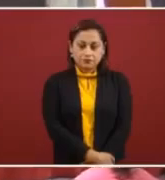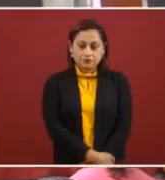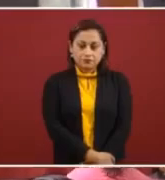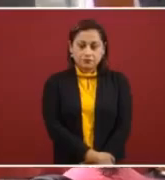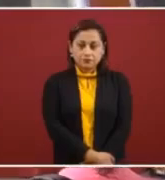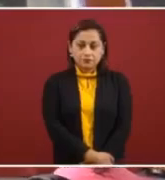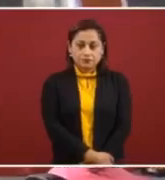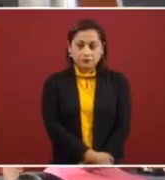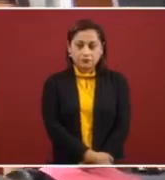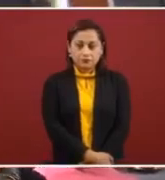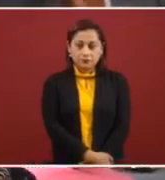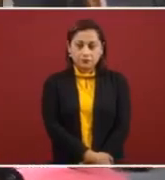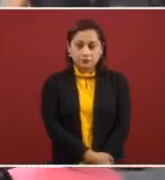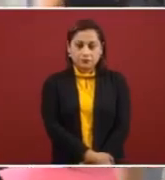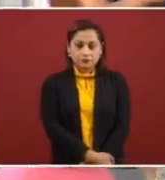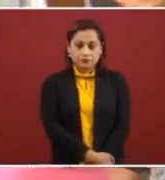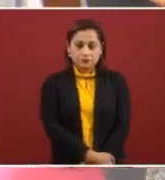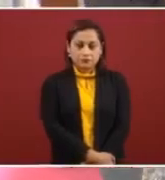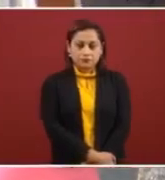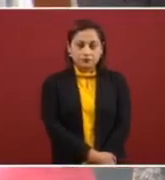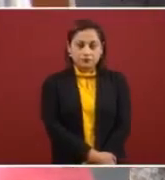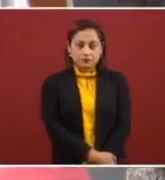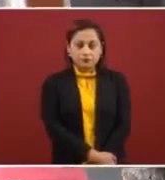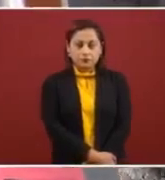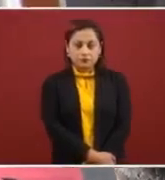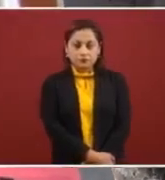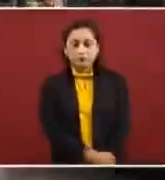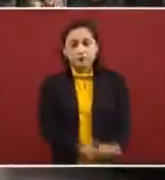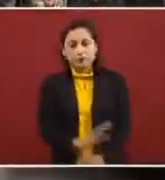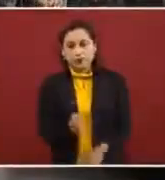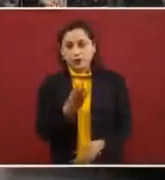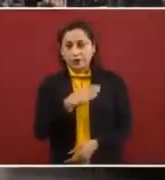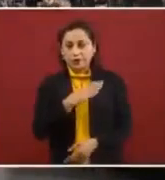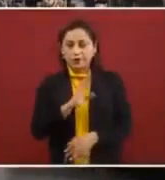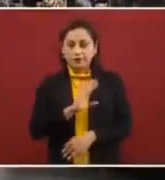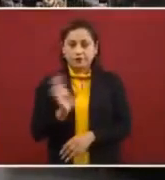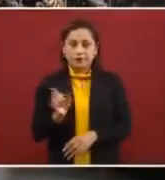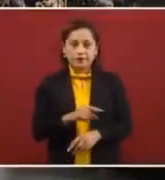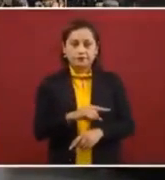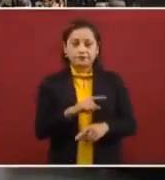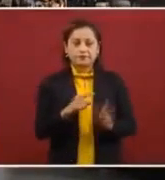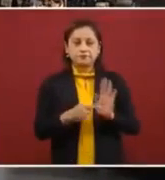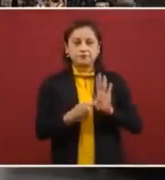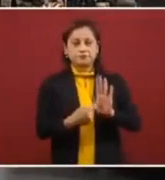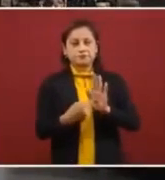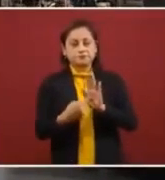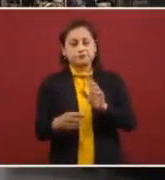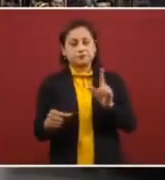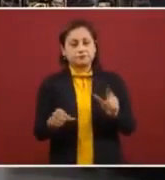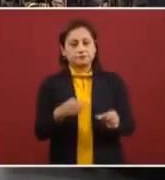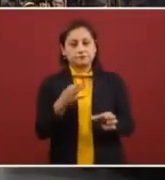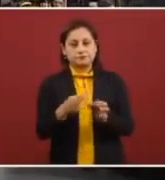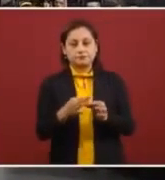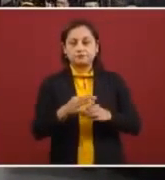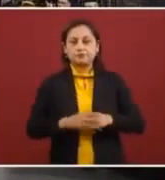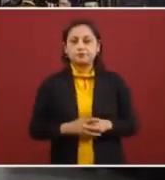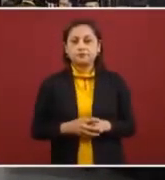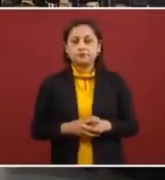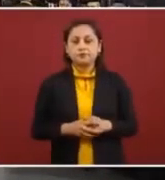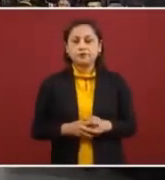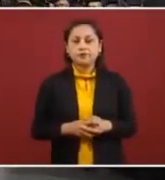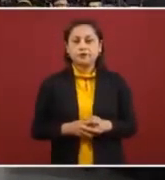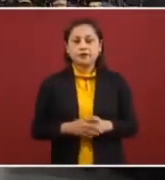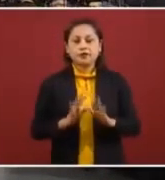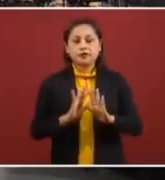You gotta give them their selfies, okay? Bueno, pues terminamos con... So now they're done with the presentations. Y